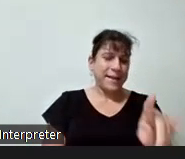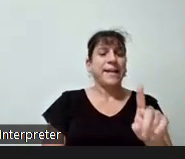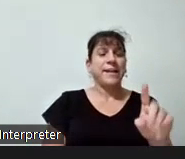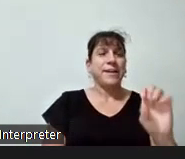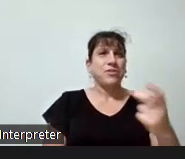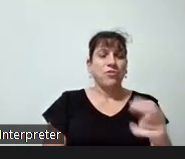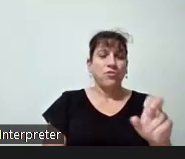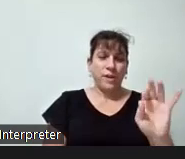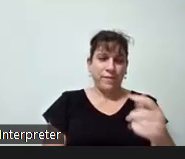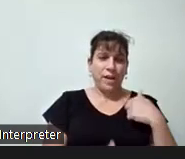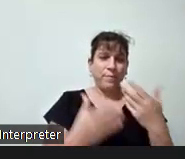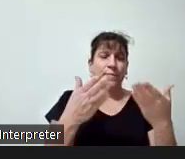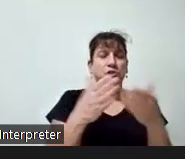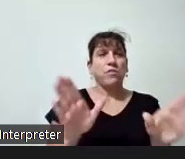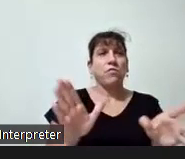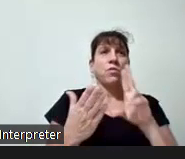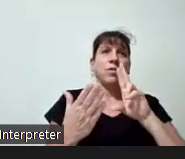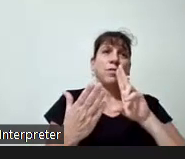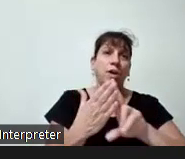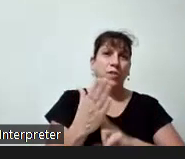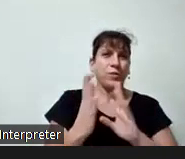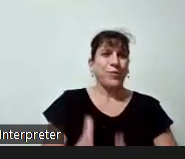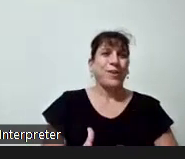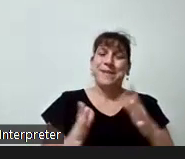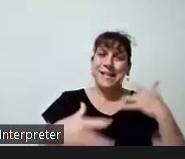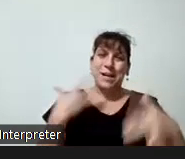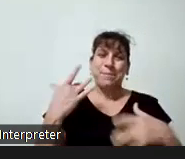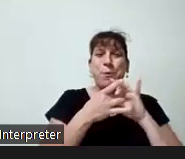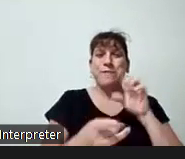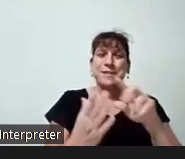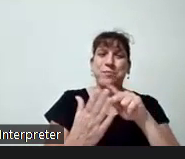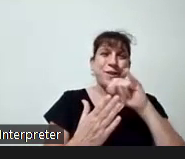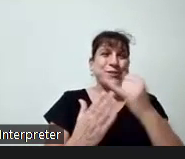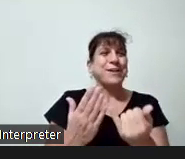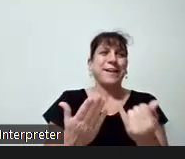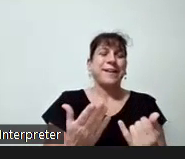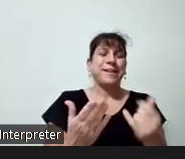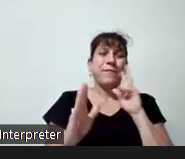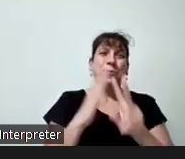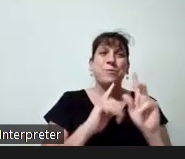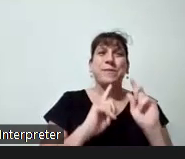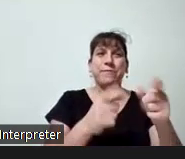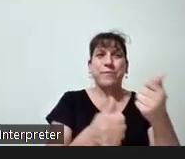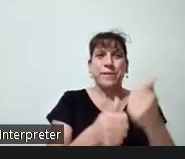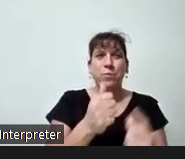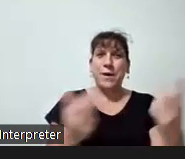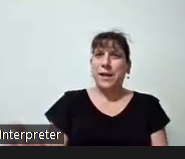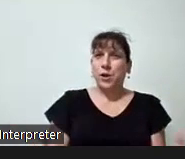general contractor. Yeah, excited to be part of this wonderful project and looking forward to delivering it to everyone here.